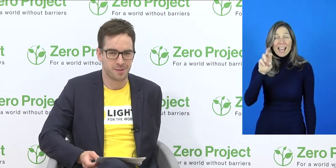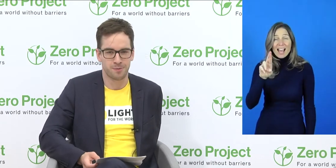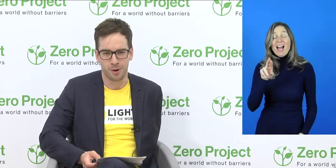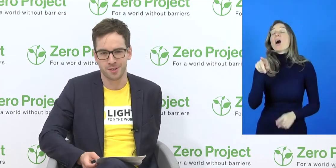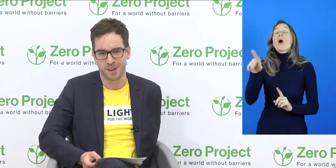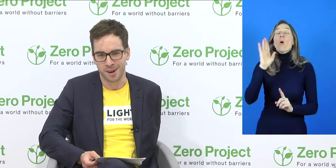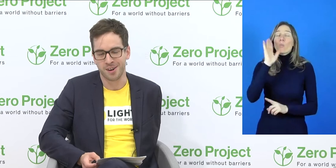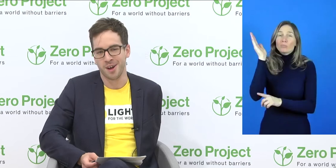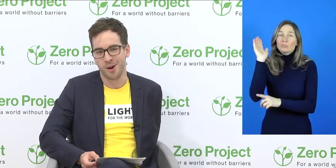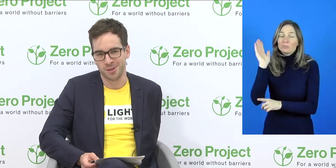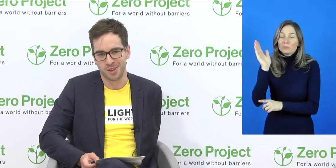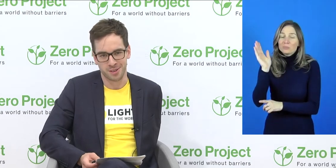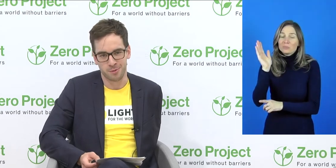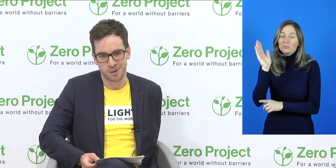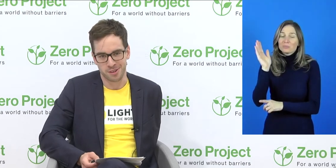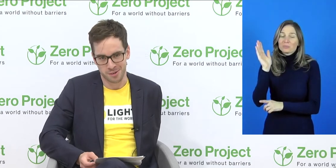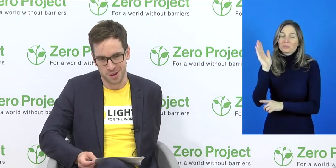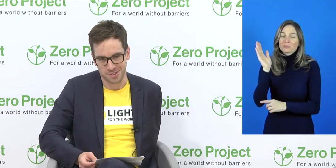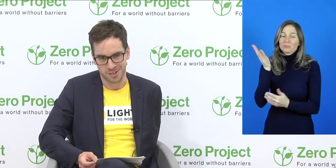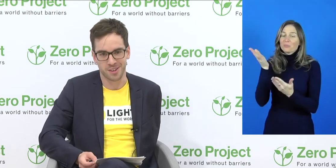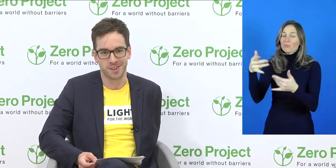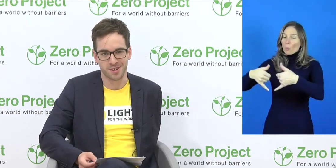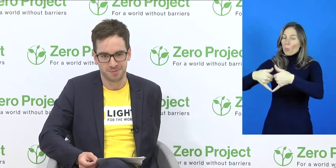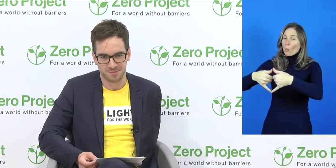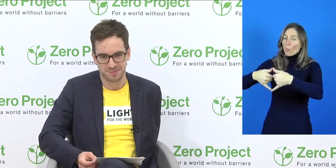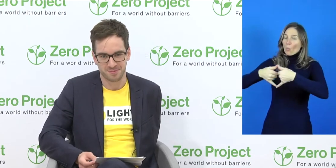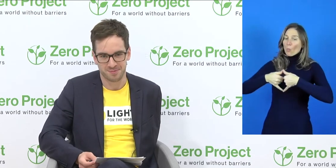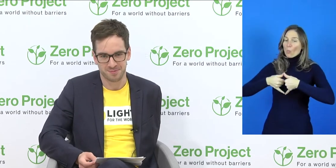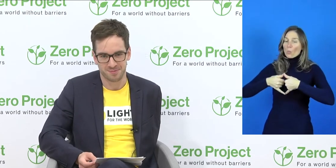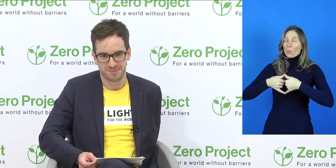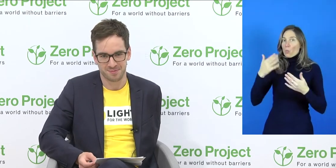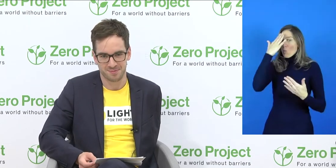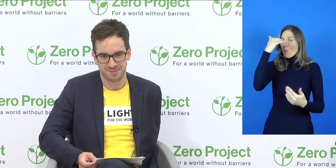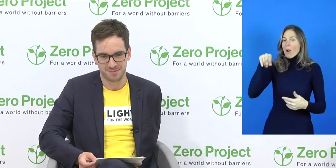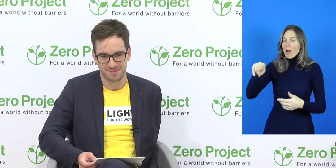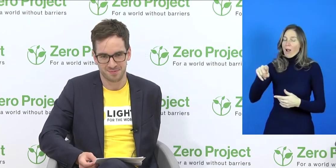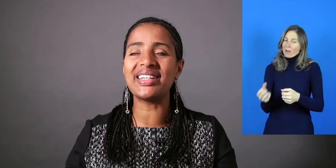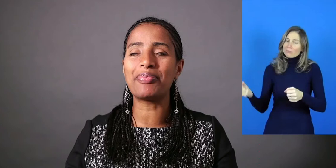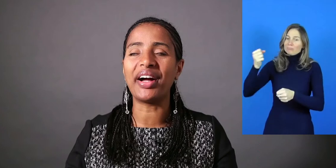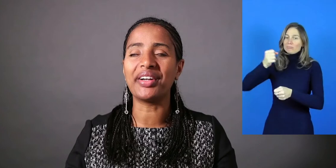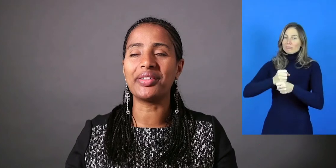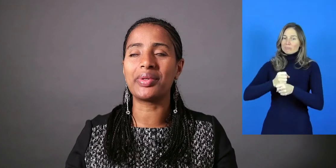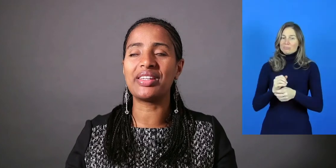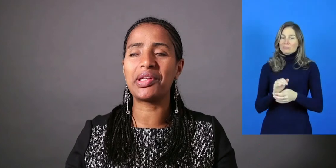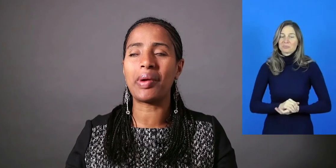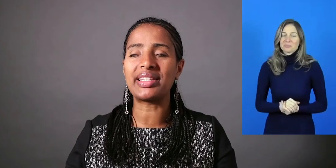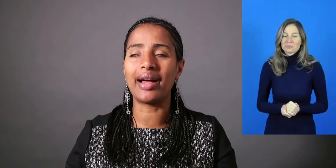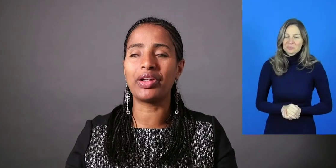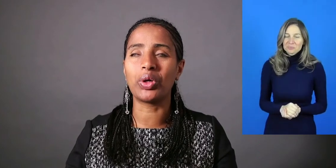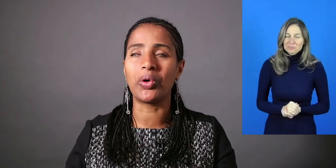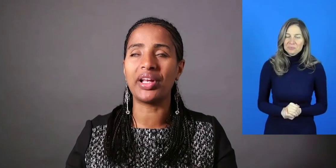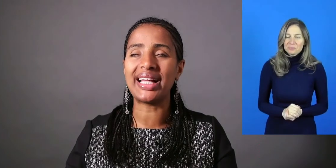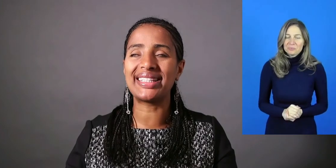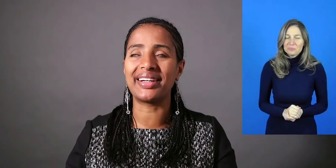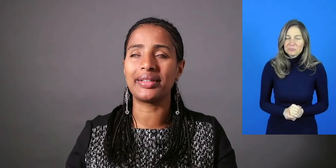what her thoughts are on the award and why she started it. was inspired receiving the Rights